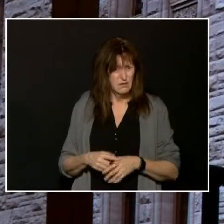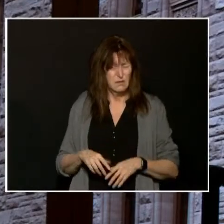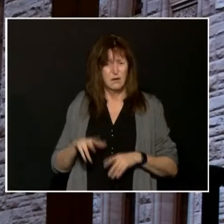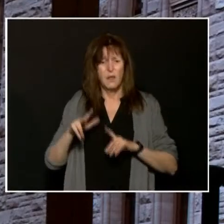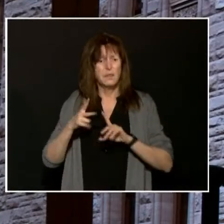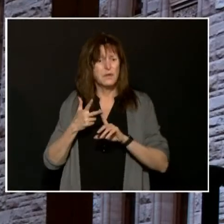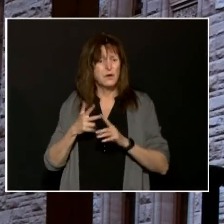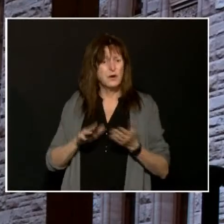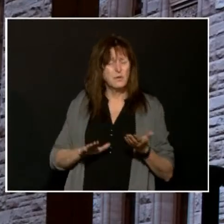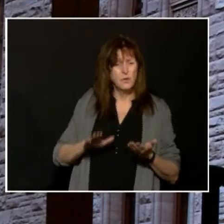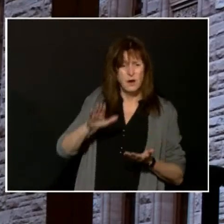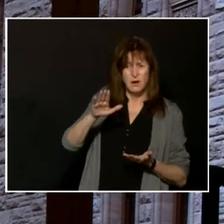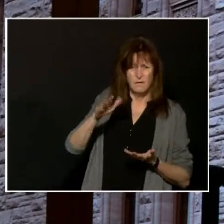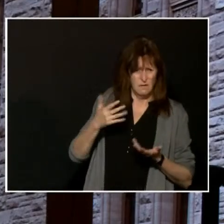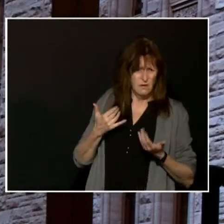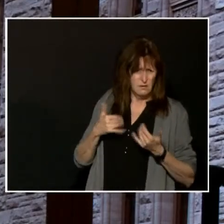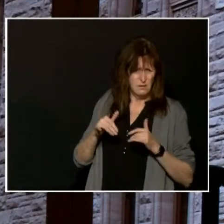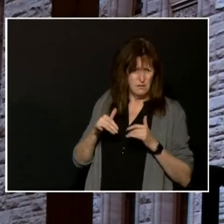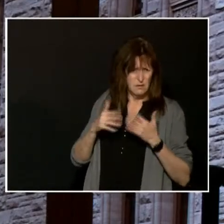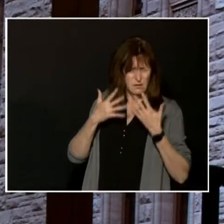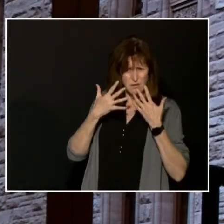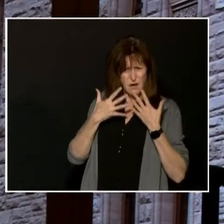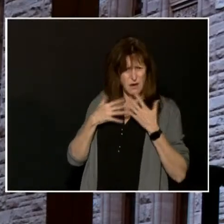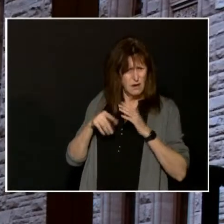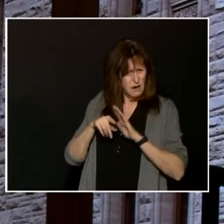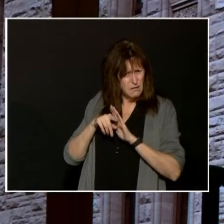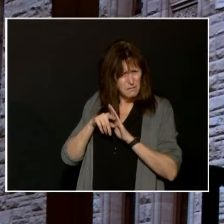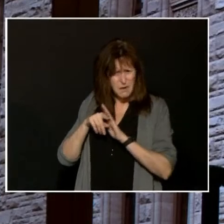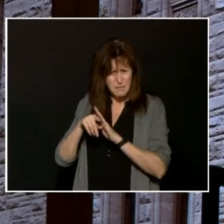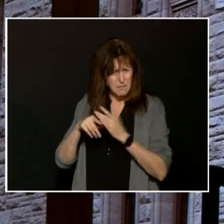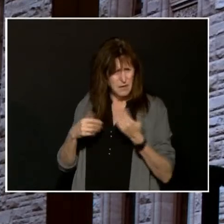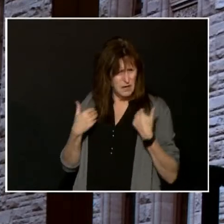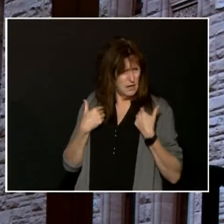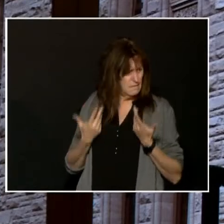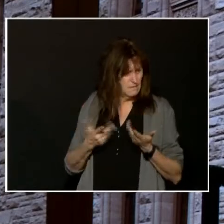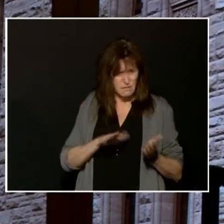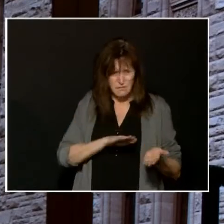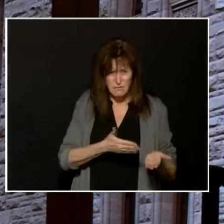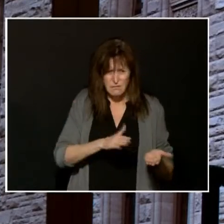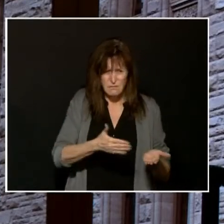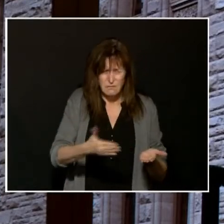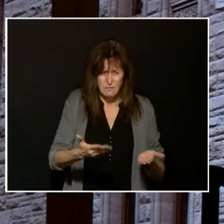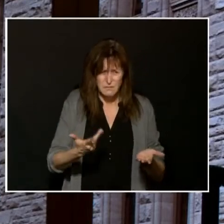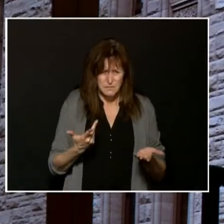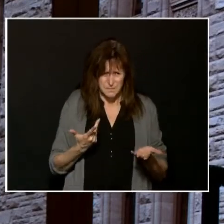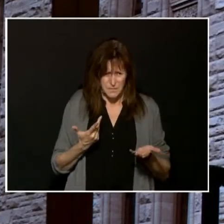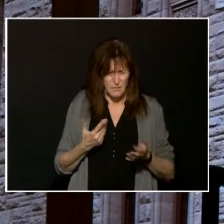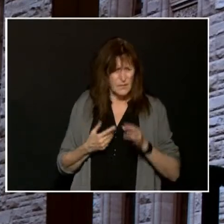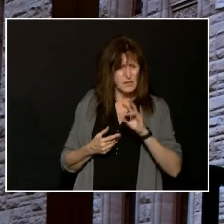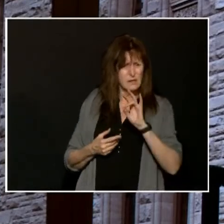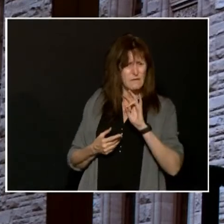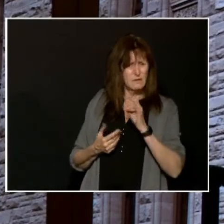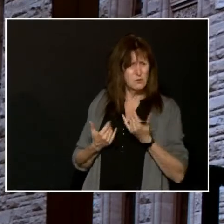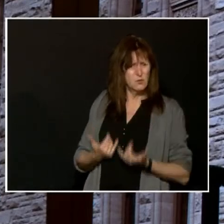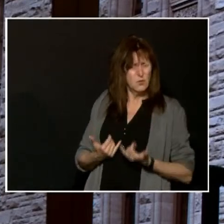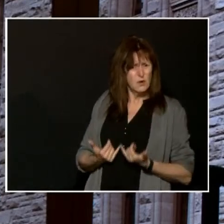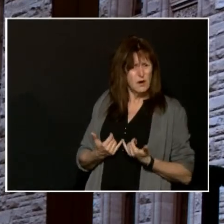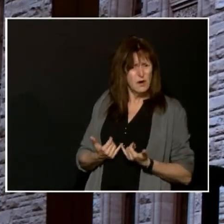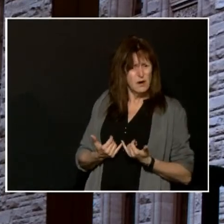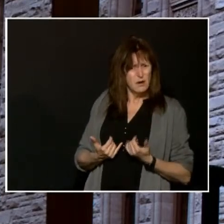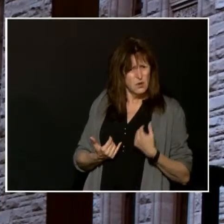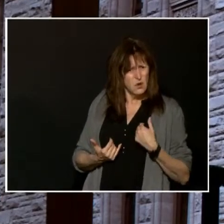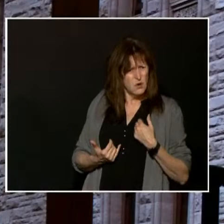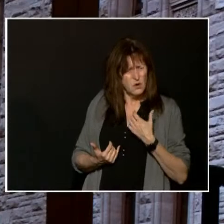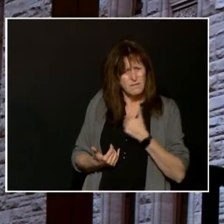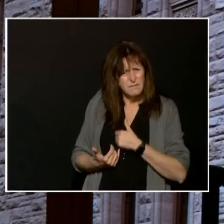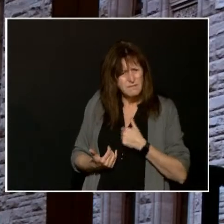sad consequences. 27 deaths reported today. And our condolences and sympathies go to the family members. As